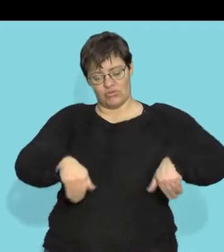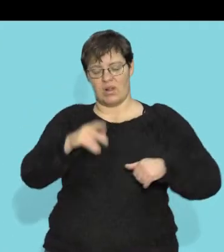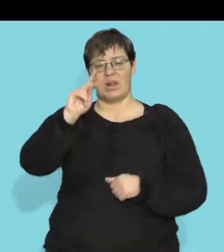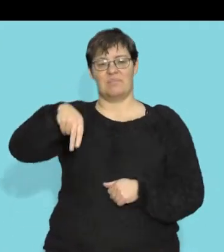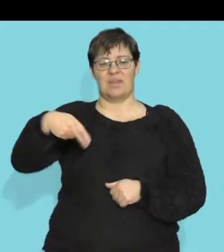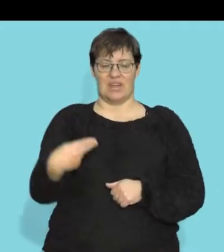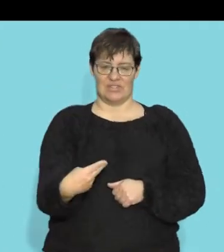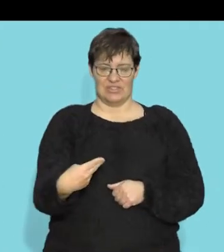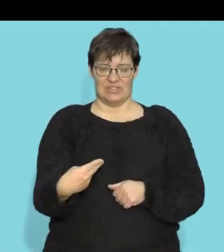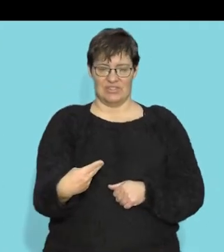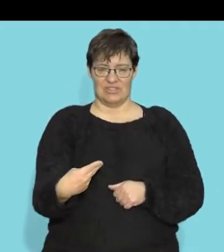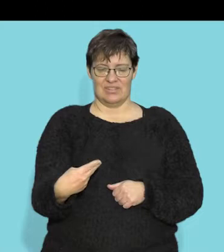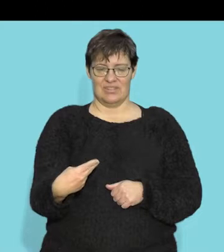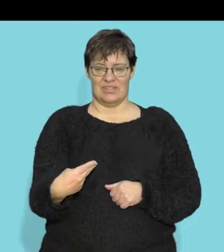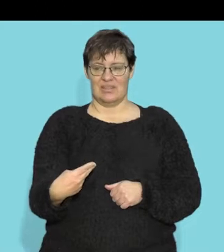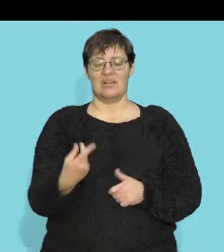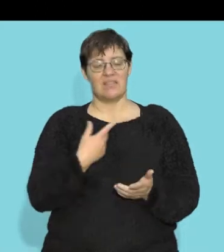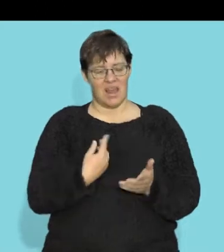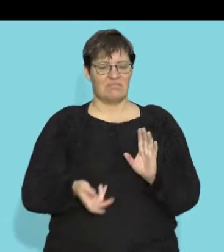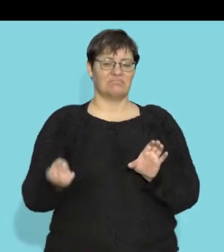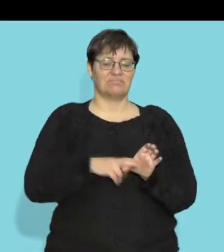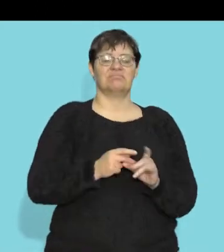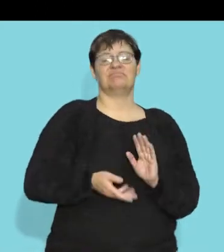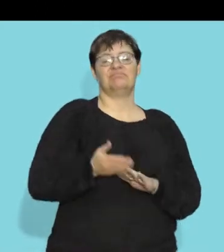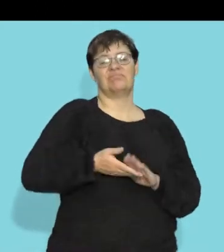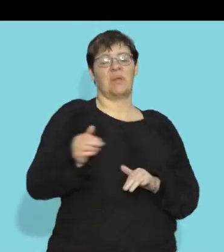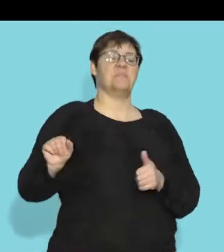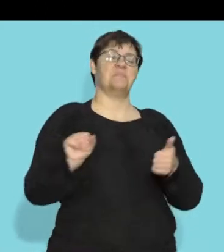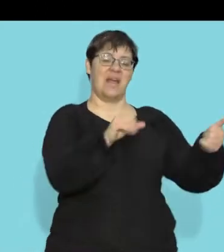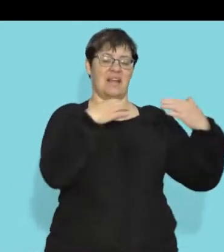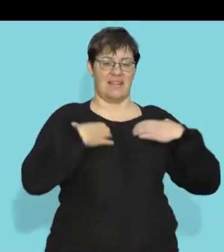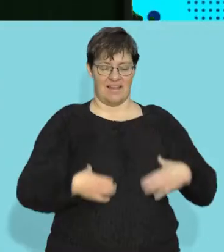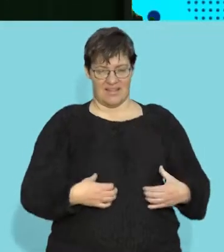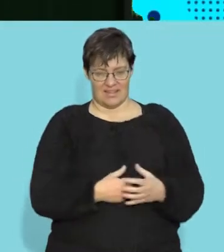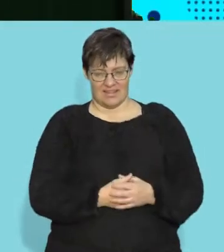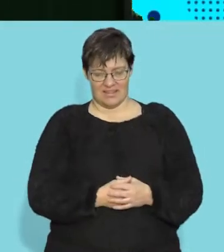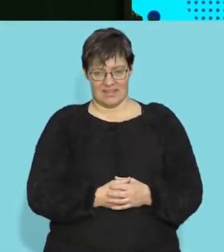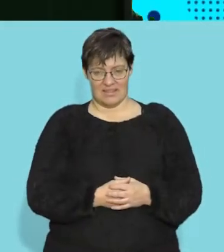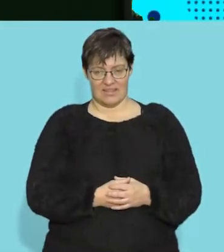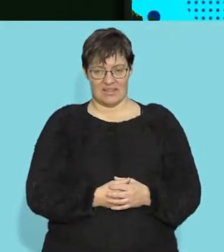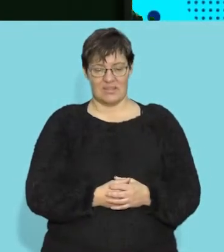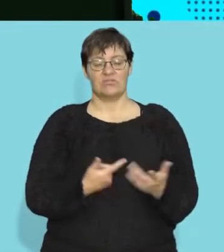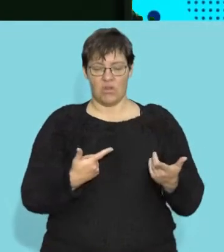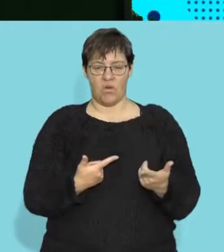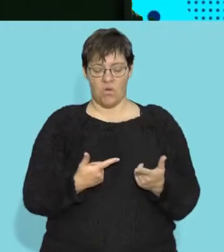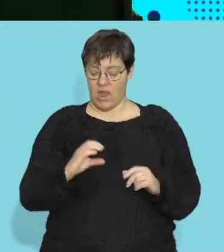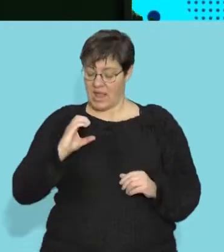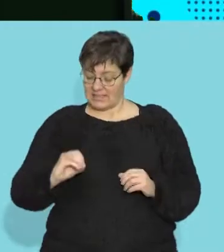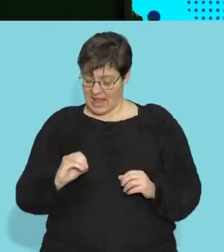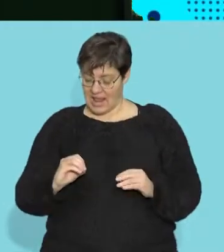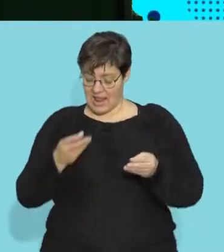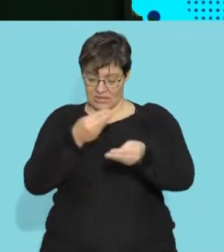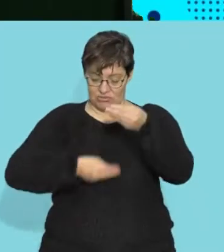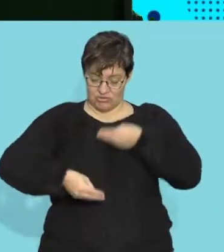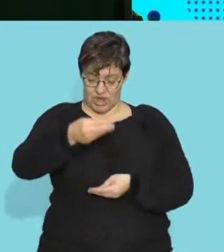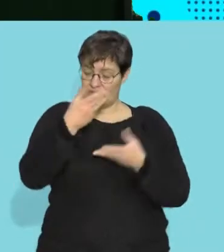pH, and there we go on our way. Okay, so now now I'm from the cells. Gaseous exchange